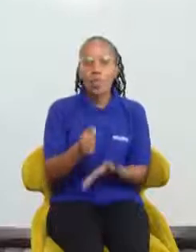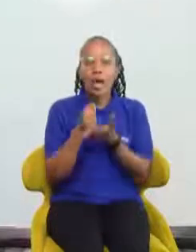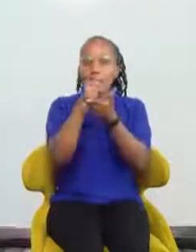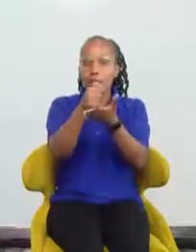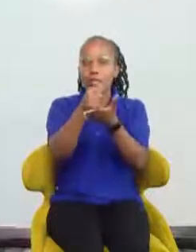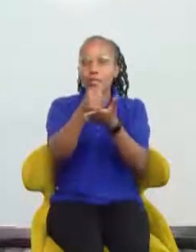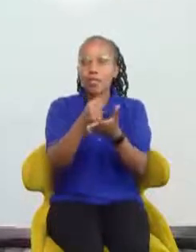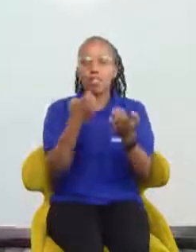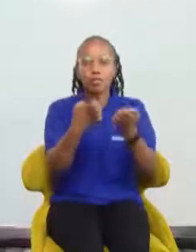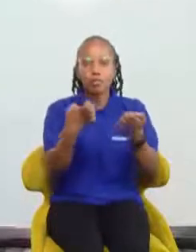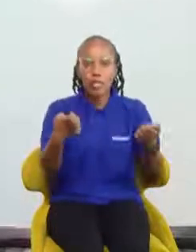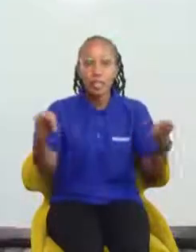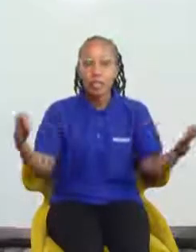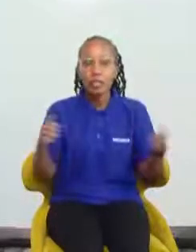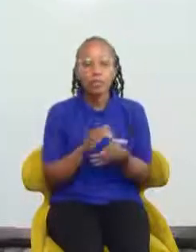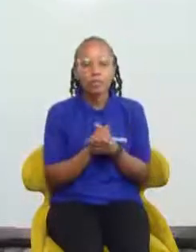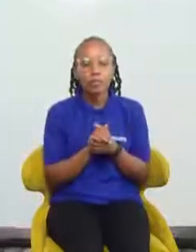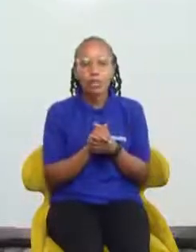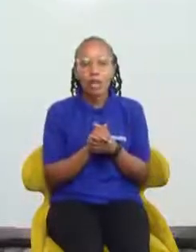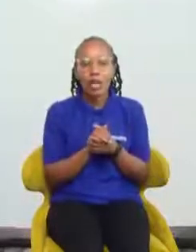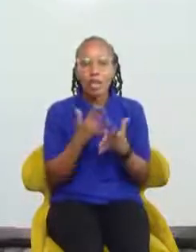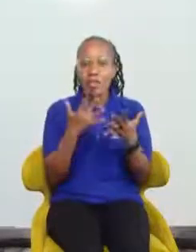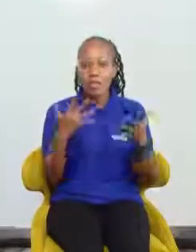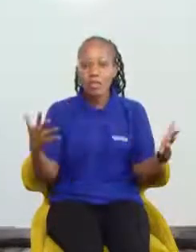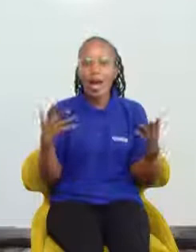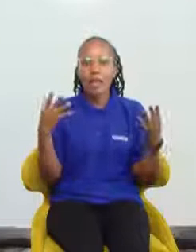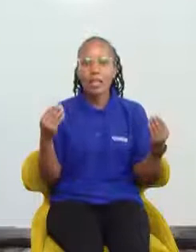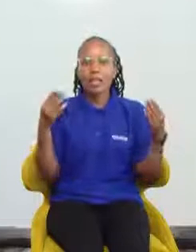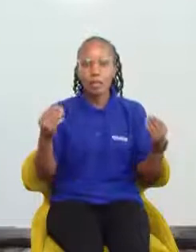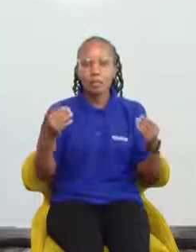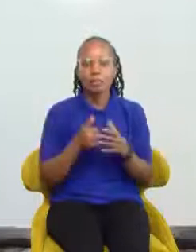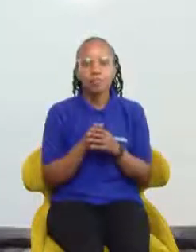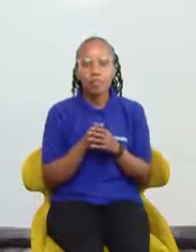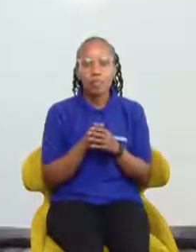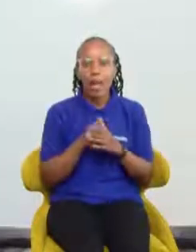devices, things are much easier, and I'm so grateful.